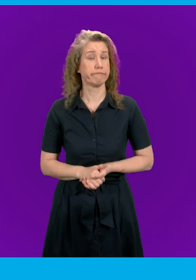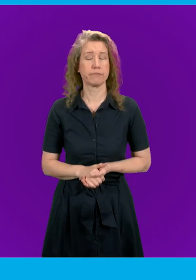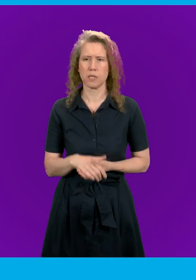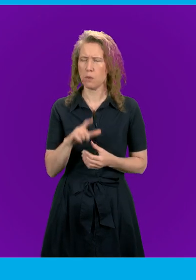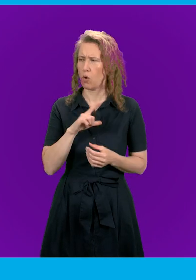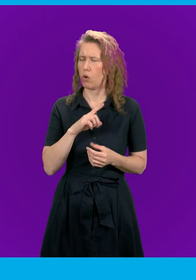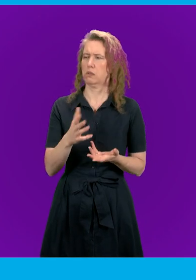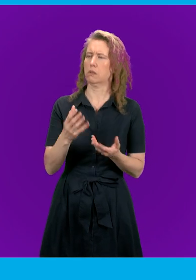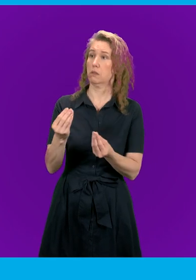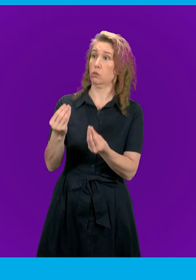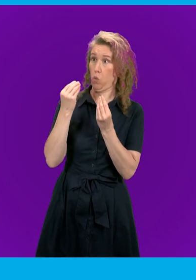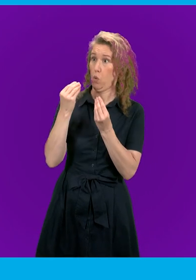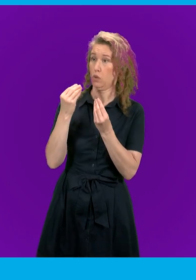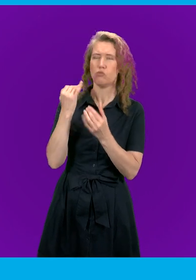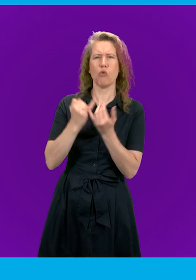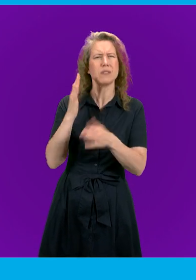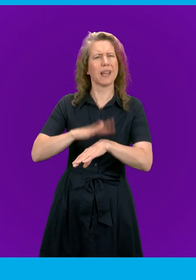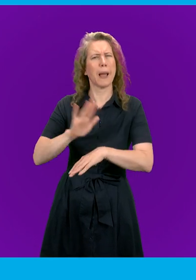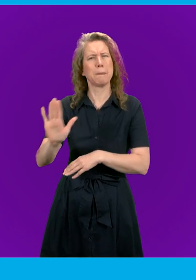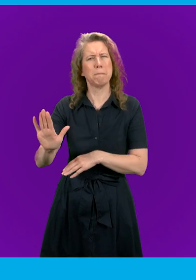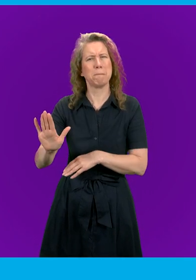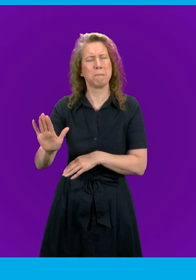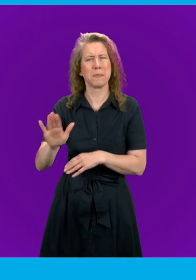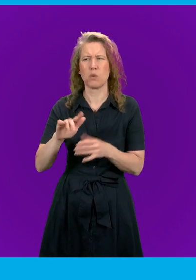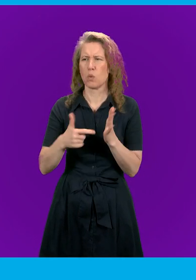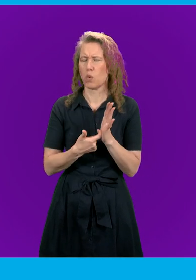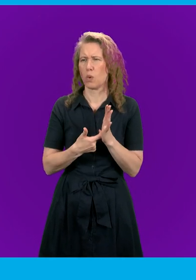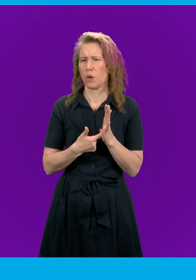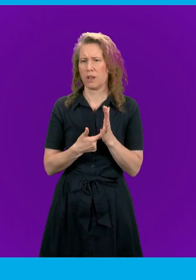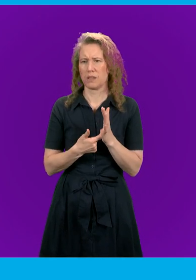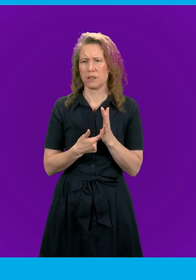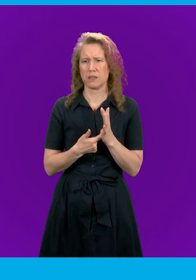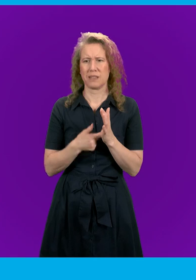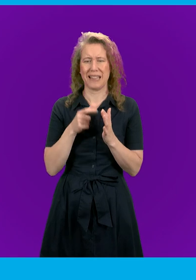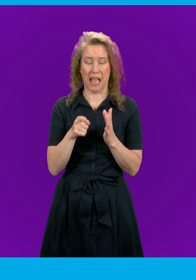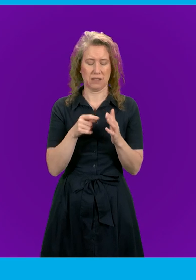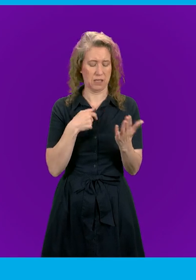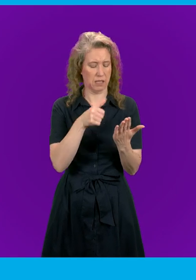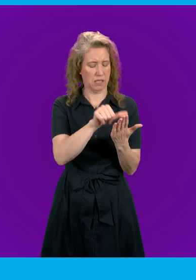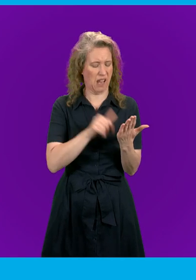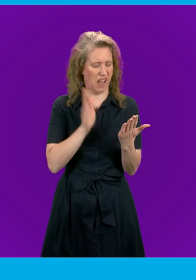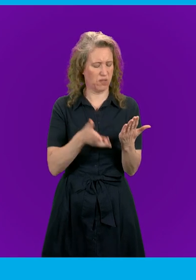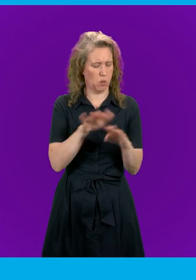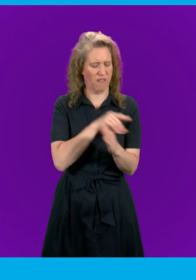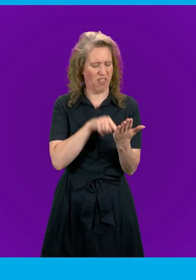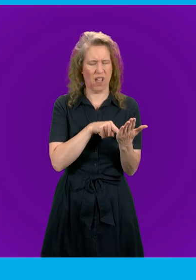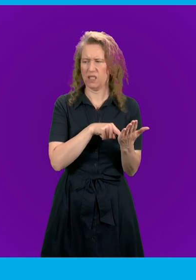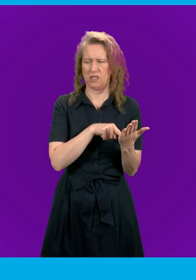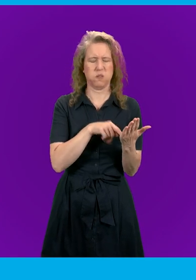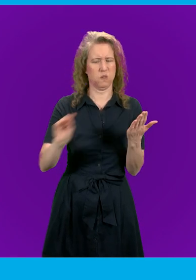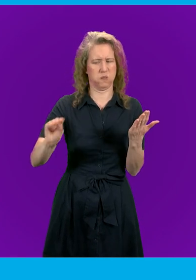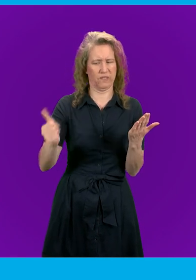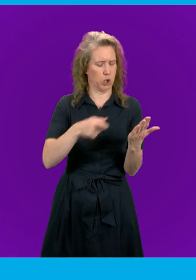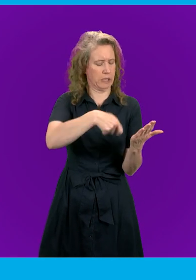It was almost like we were getting taught it at the wrong time, or it was just a box they had to tick and that was it. So